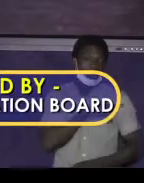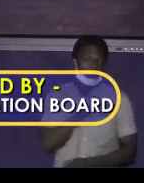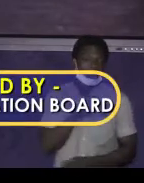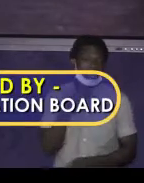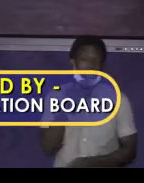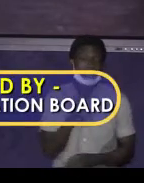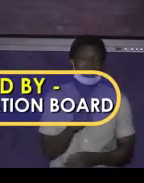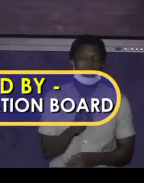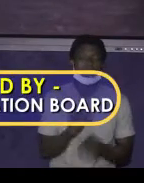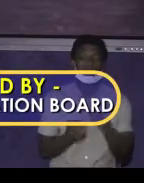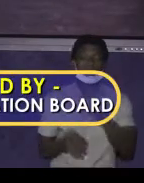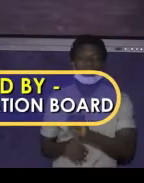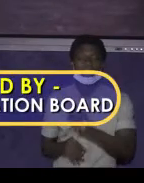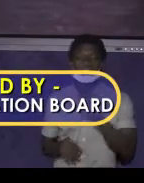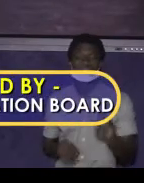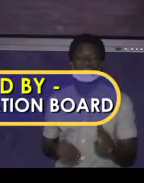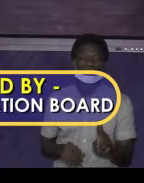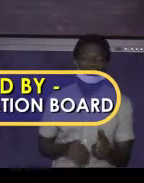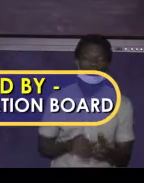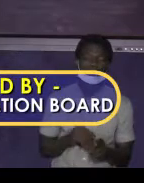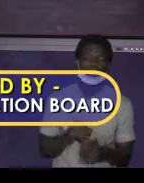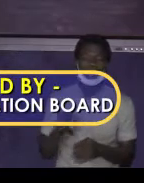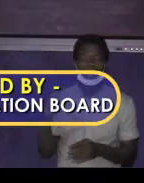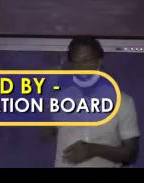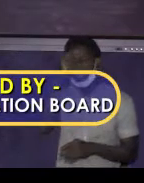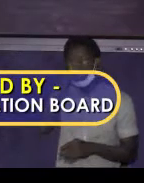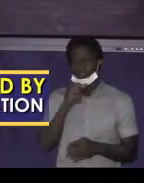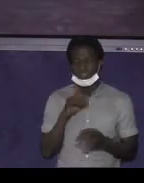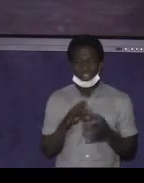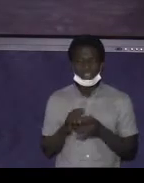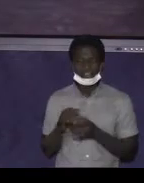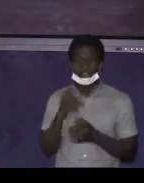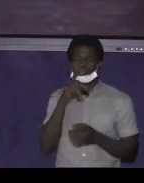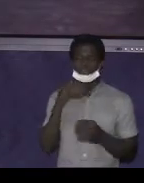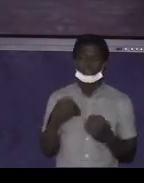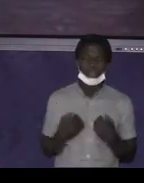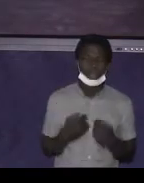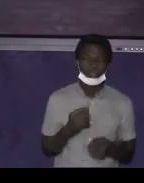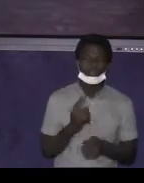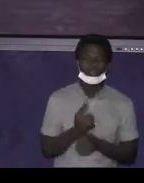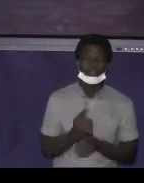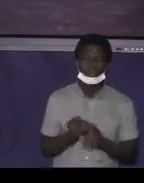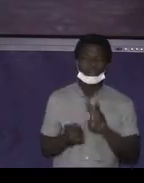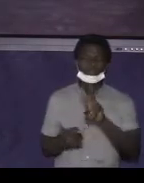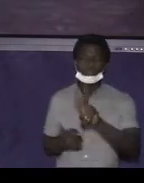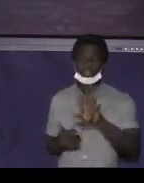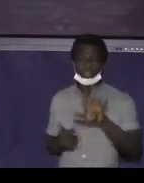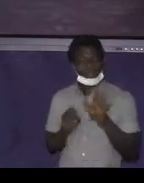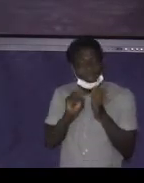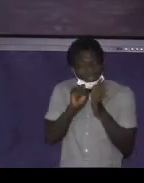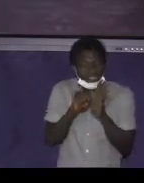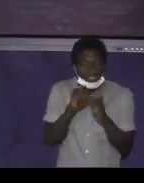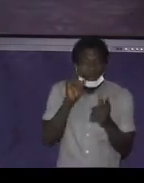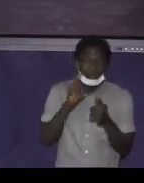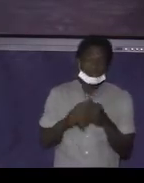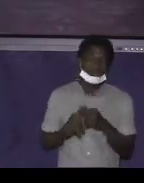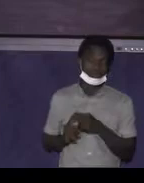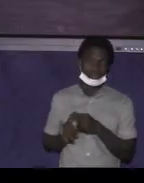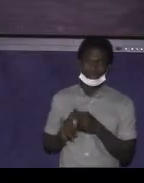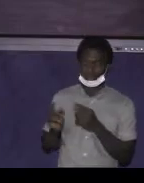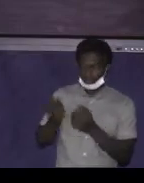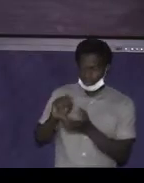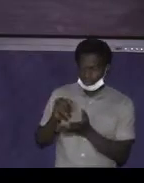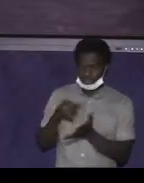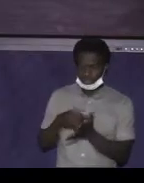of AU, that's African Union. You have just 25 seconds to attempt this. Your